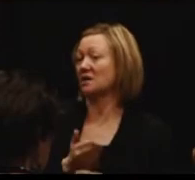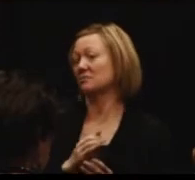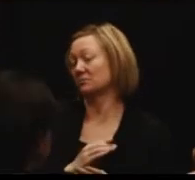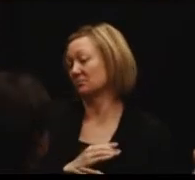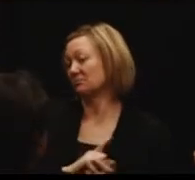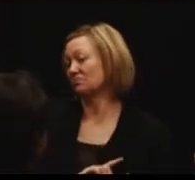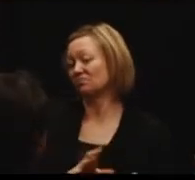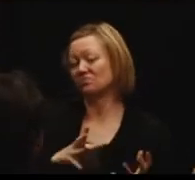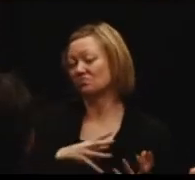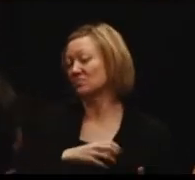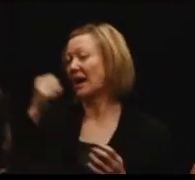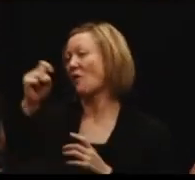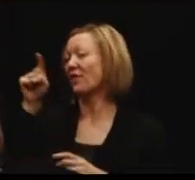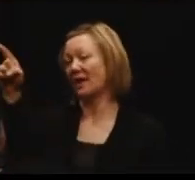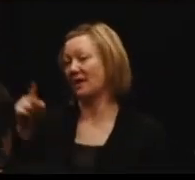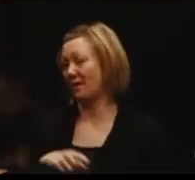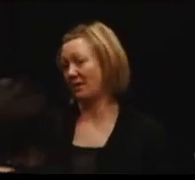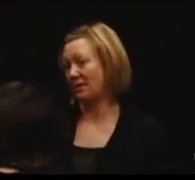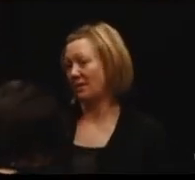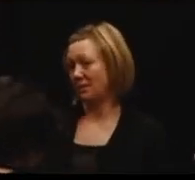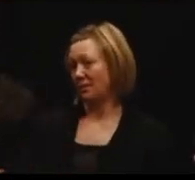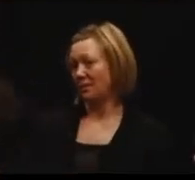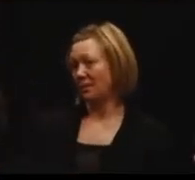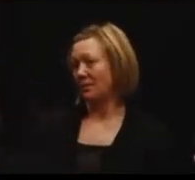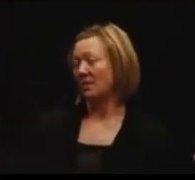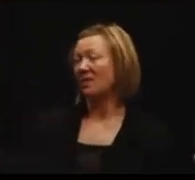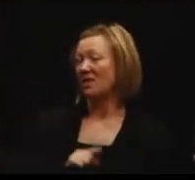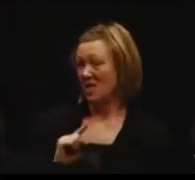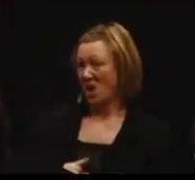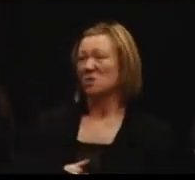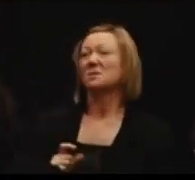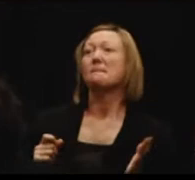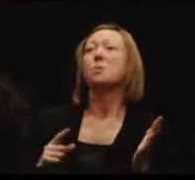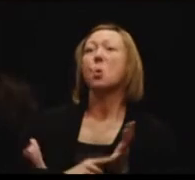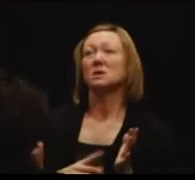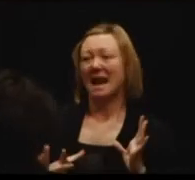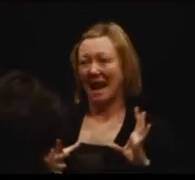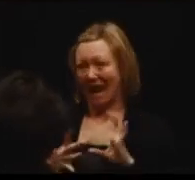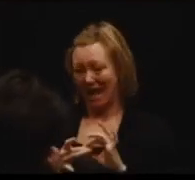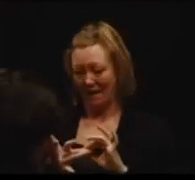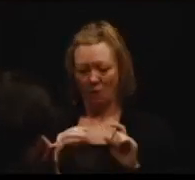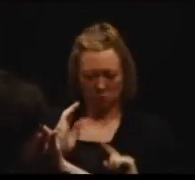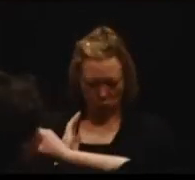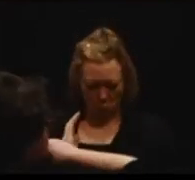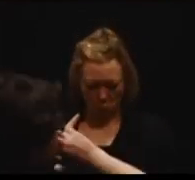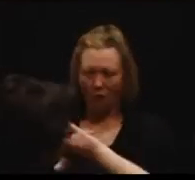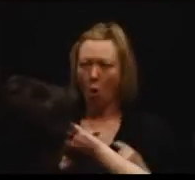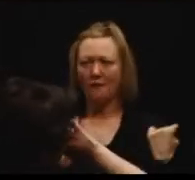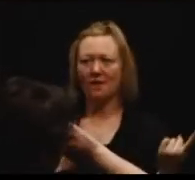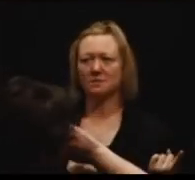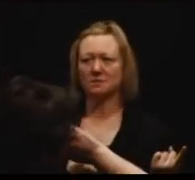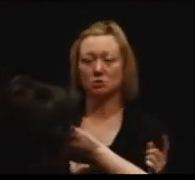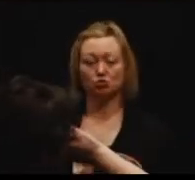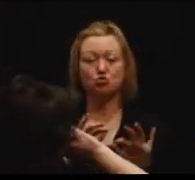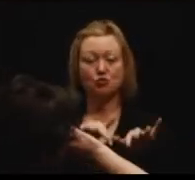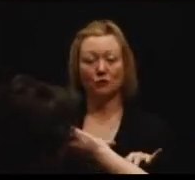And that was a vital link from school for a lot of us, to move into those trades and have that training. A lot